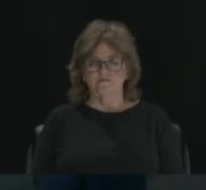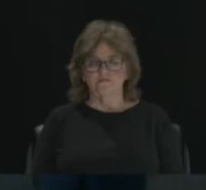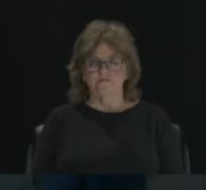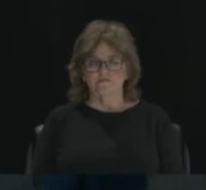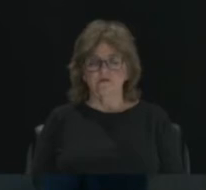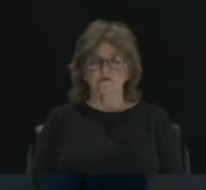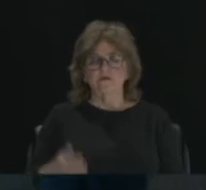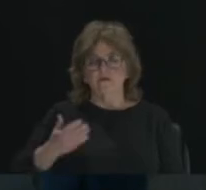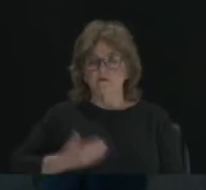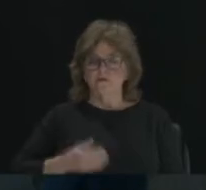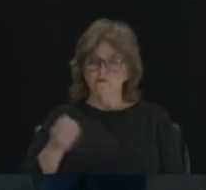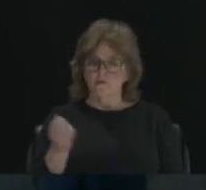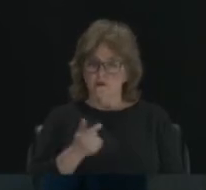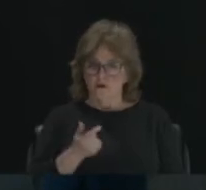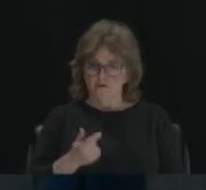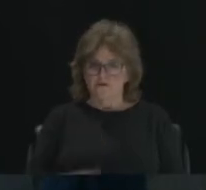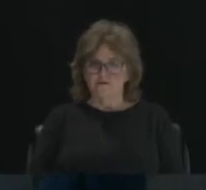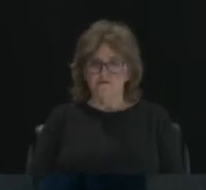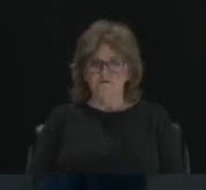Welcome, everyone.